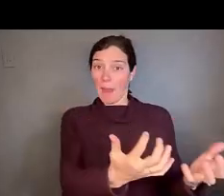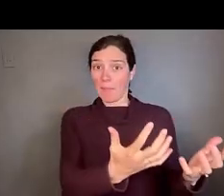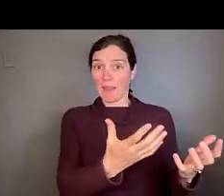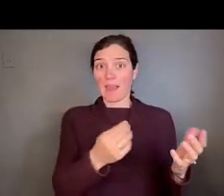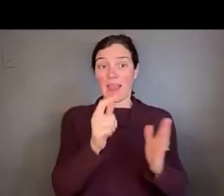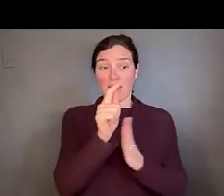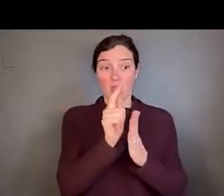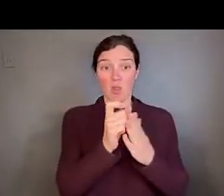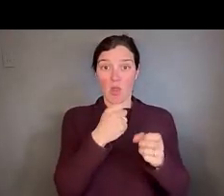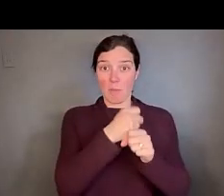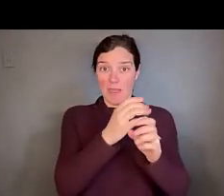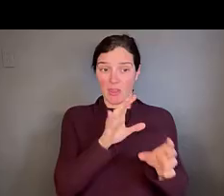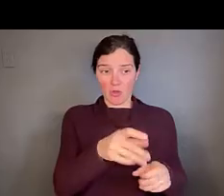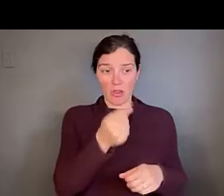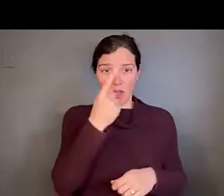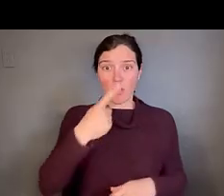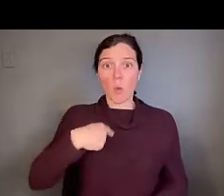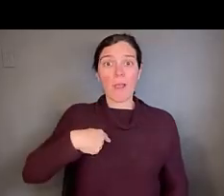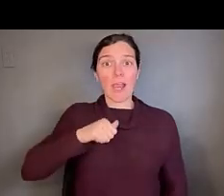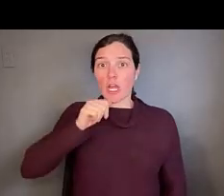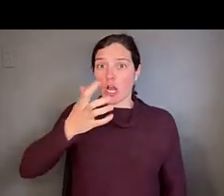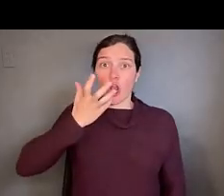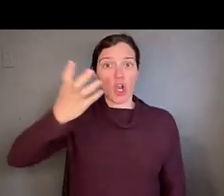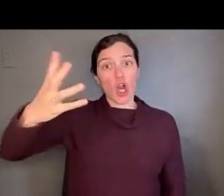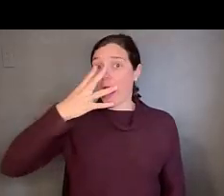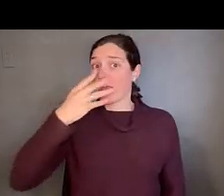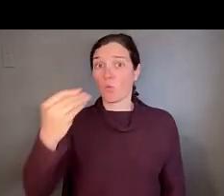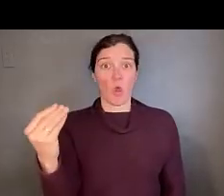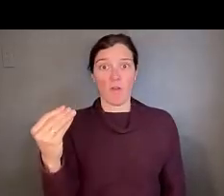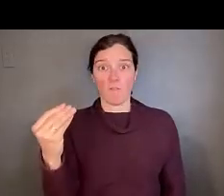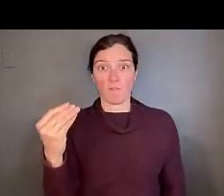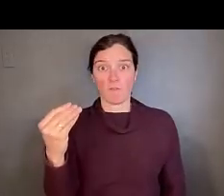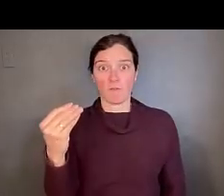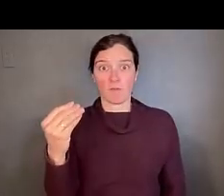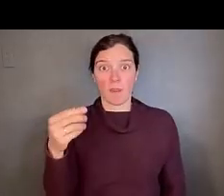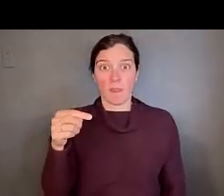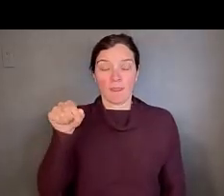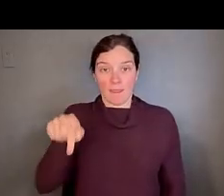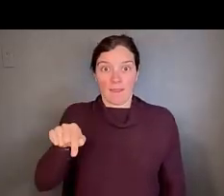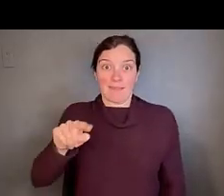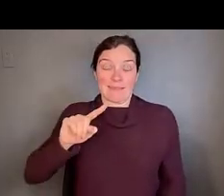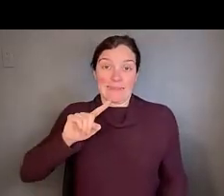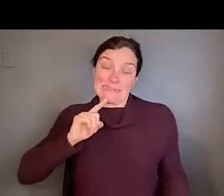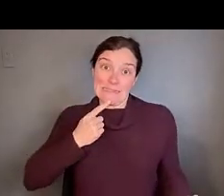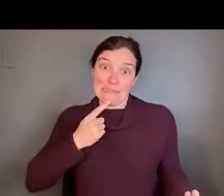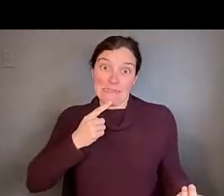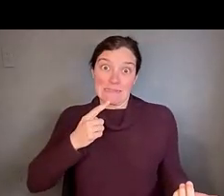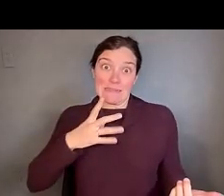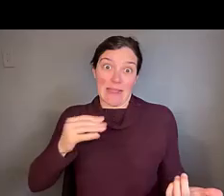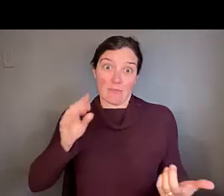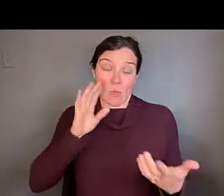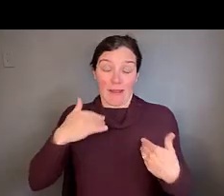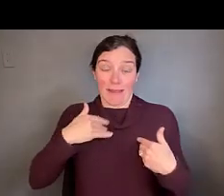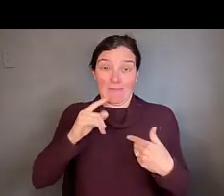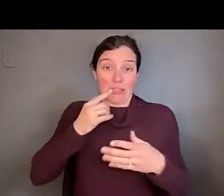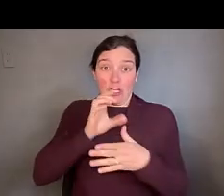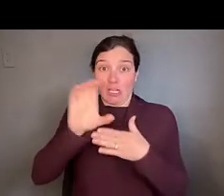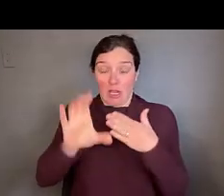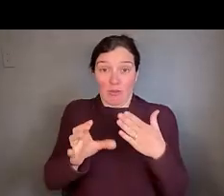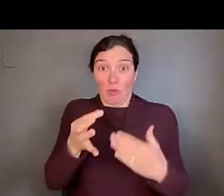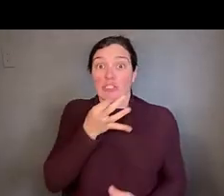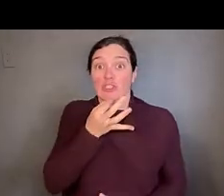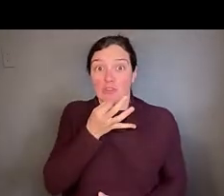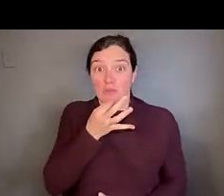could understand, we're not crying wolf. I mean, the bottom is going to fall out. And I think we